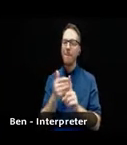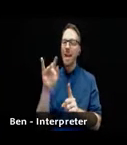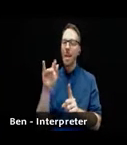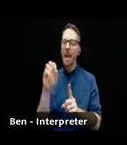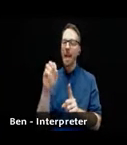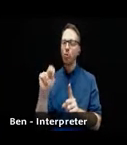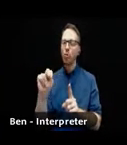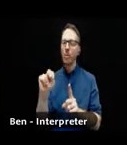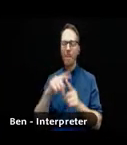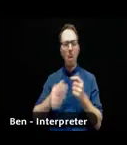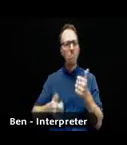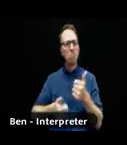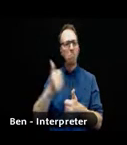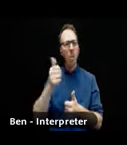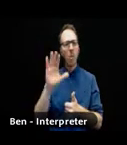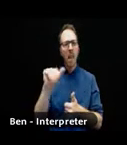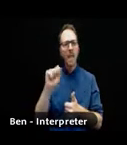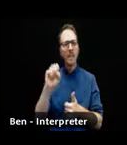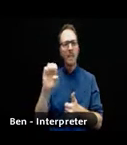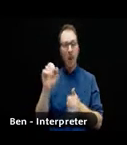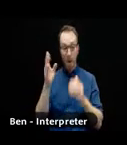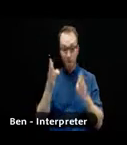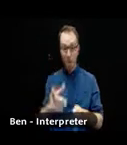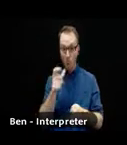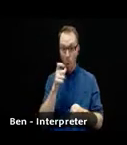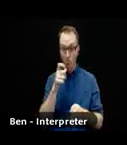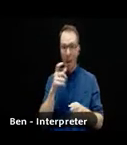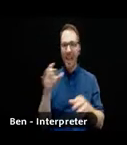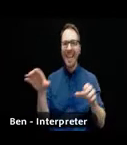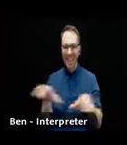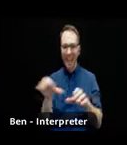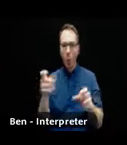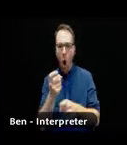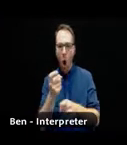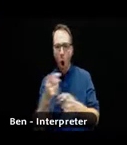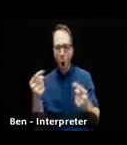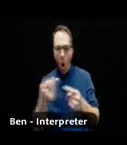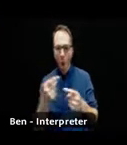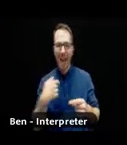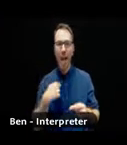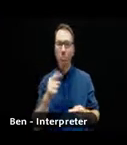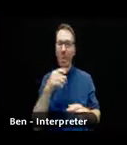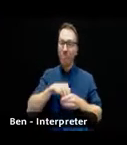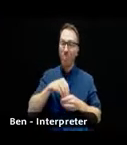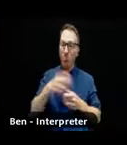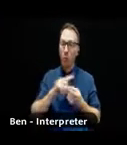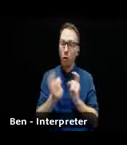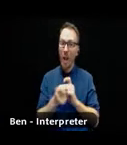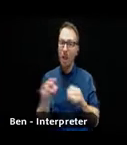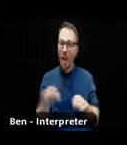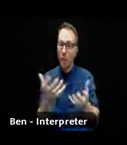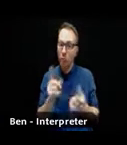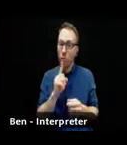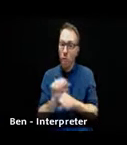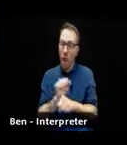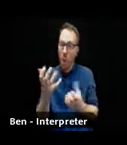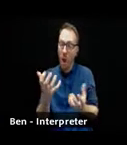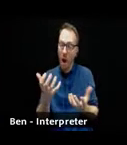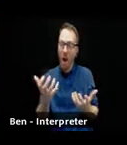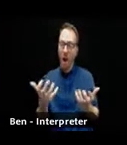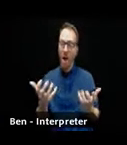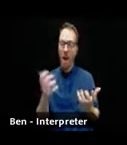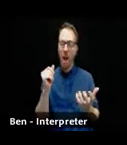were cases of the person who did the harm had a genuine desire to change this behavior. And those